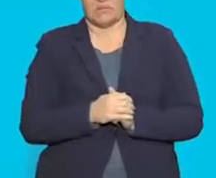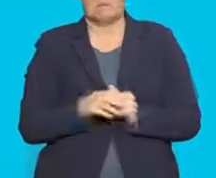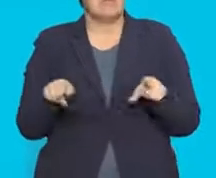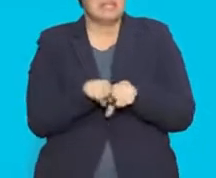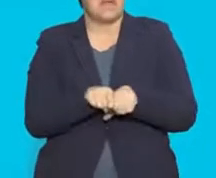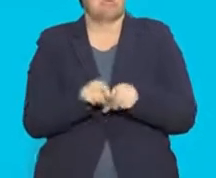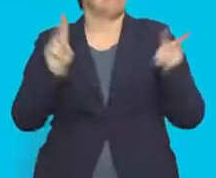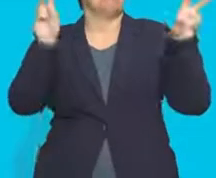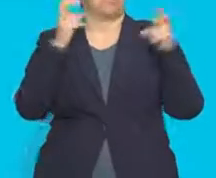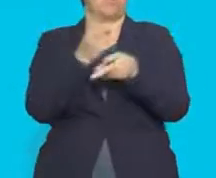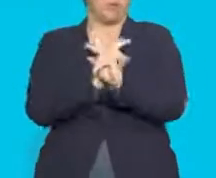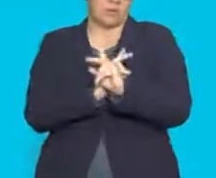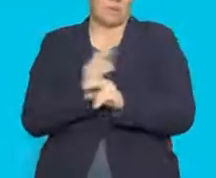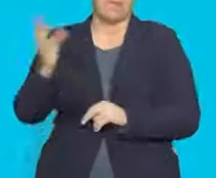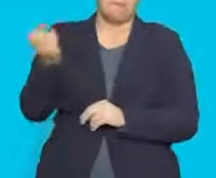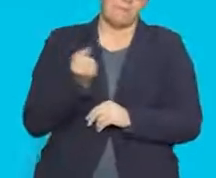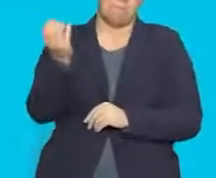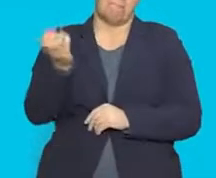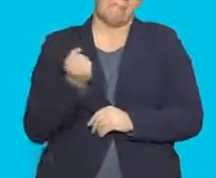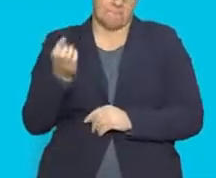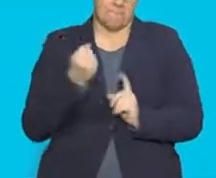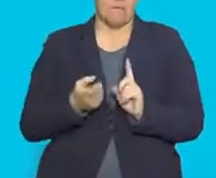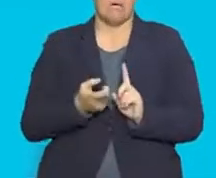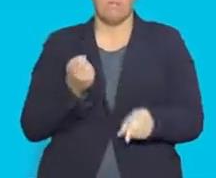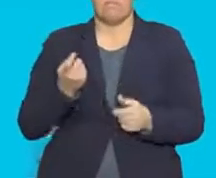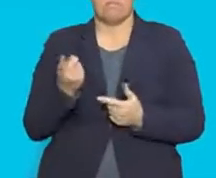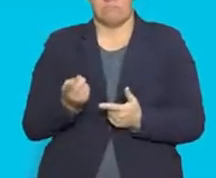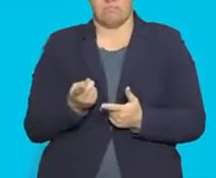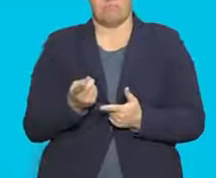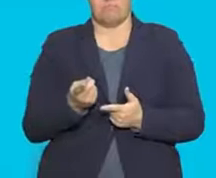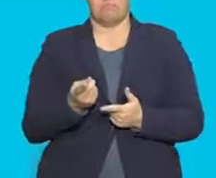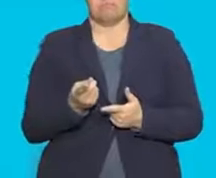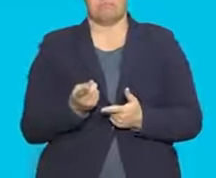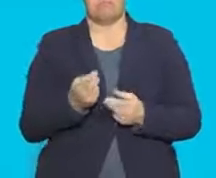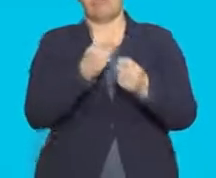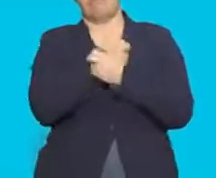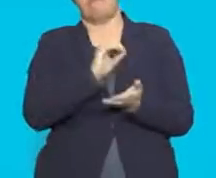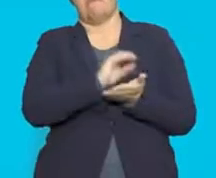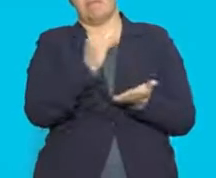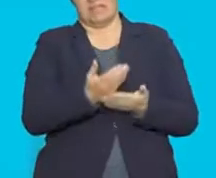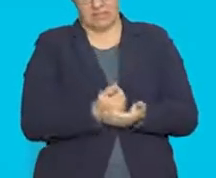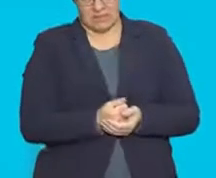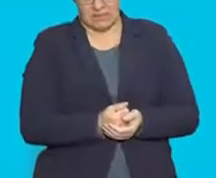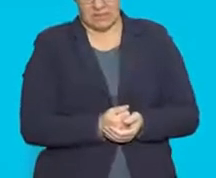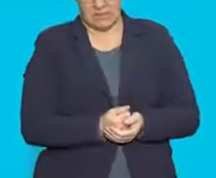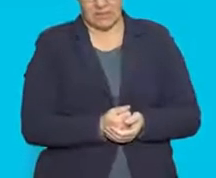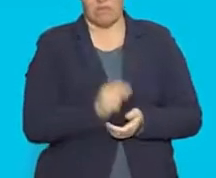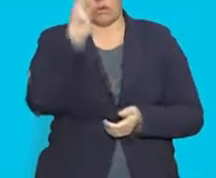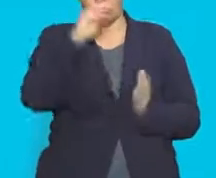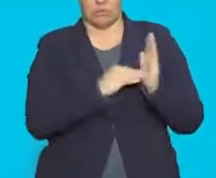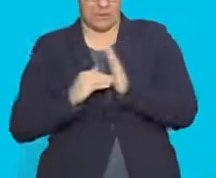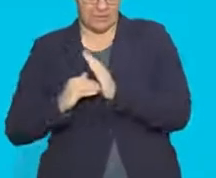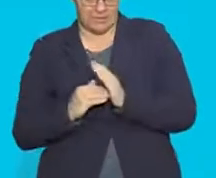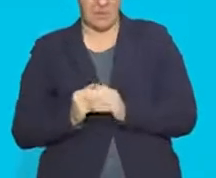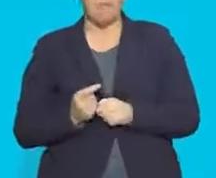It's like a loan that this person is getting from their retirement fund, right? They're getting 2 million.